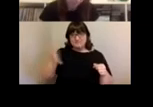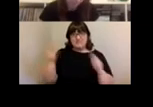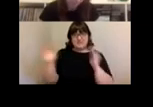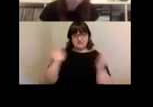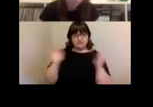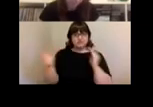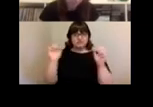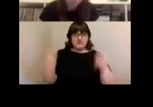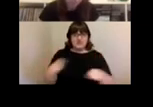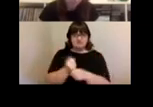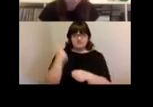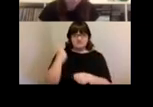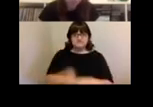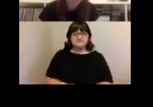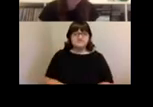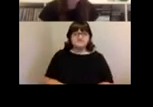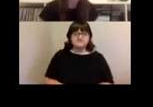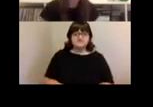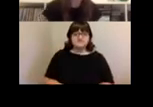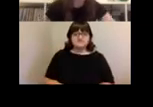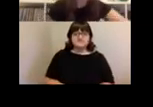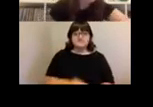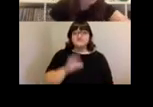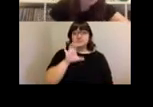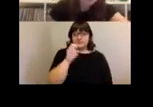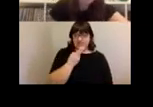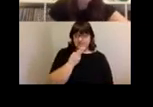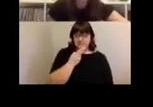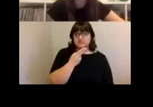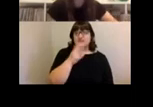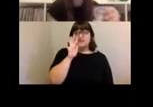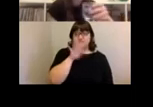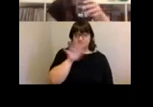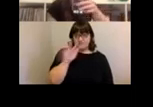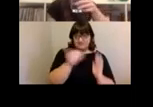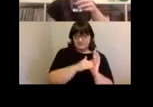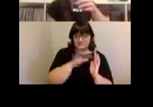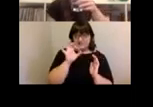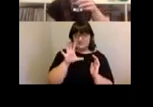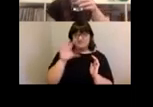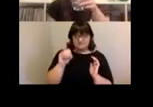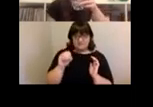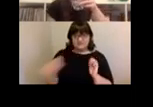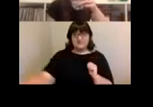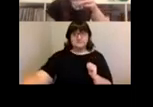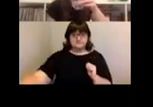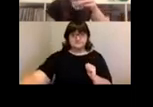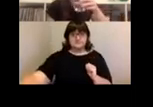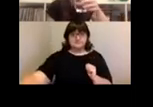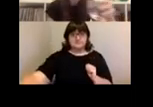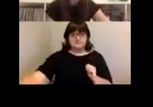year. So in cash, we have cash in the bank at $55,950. We have some